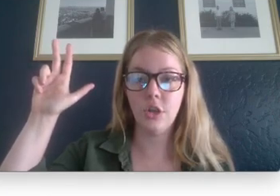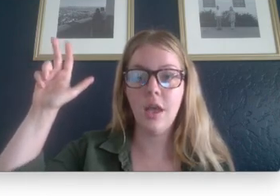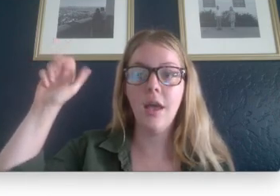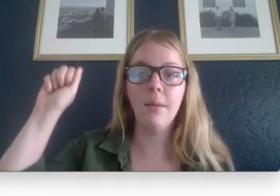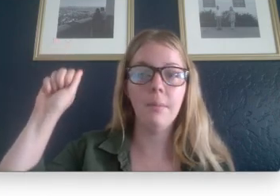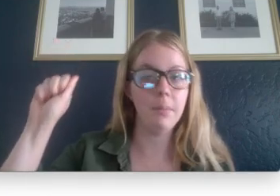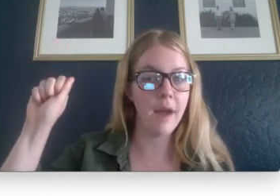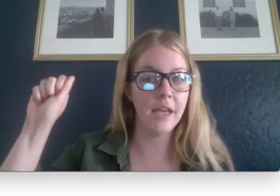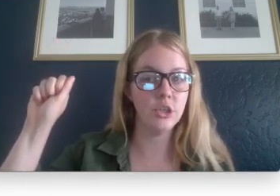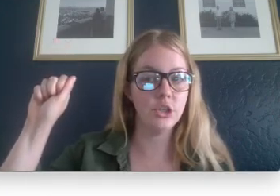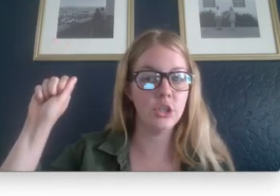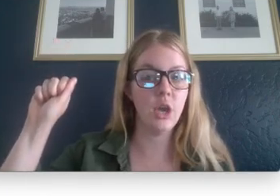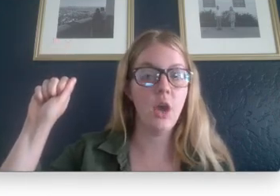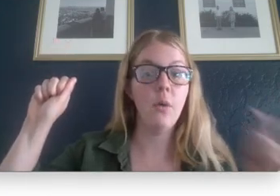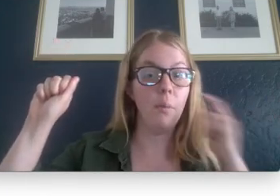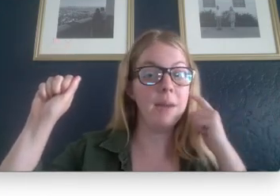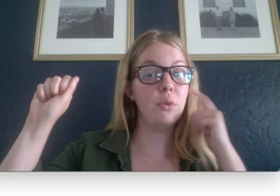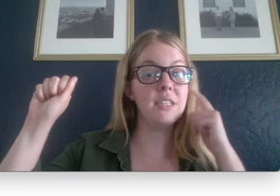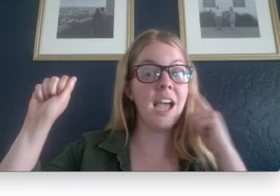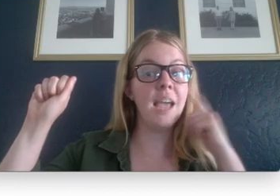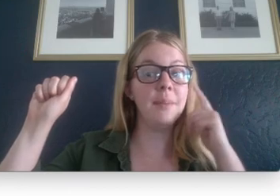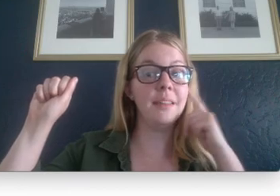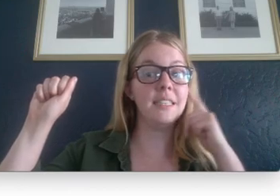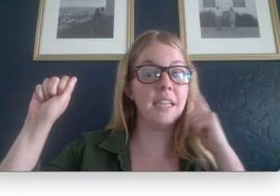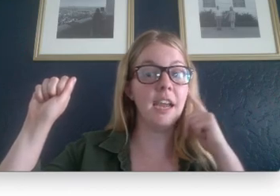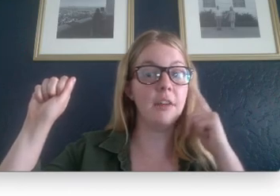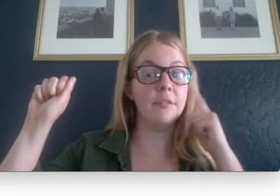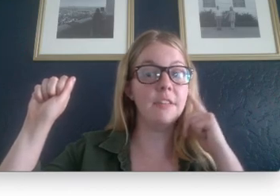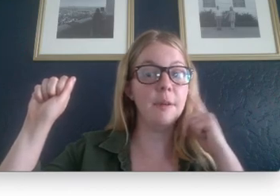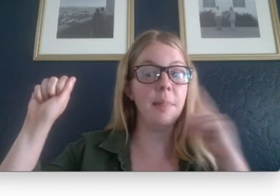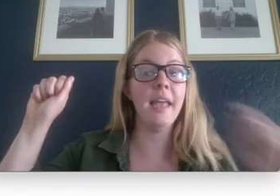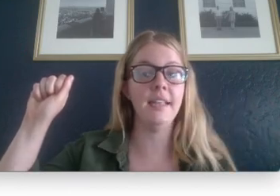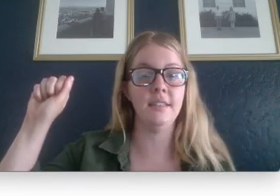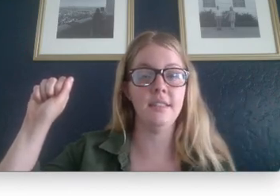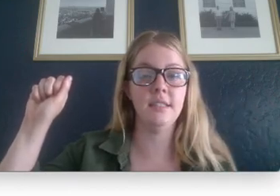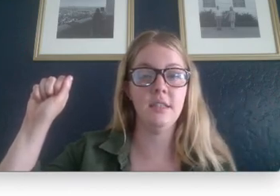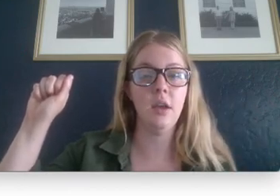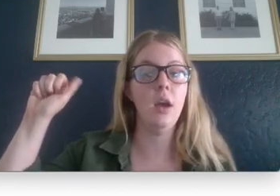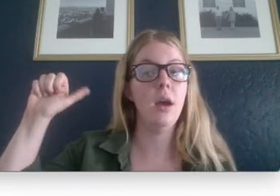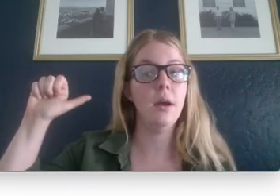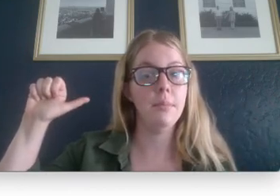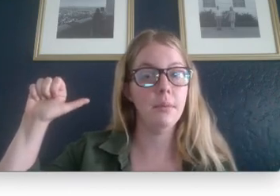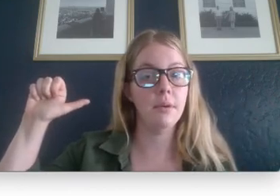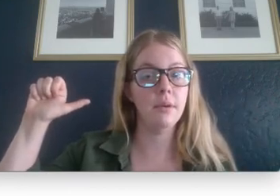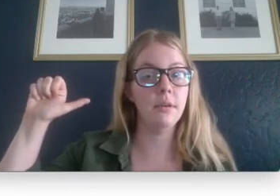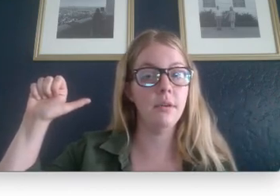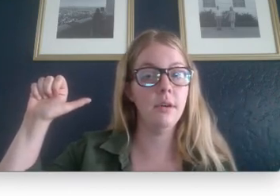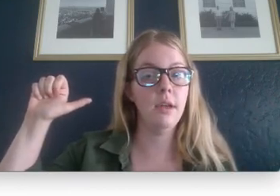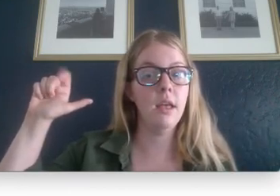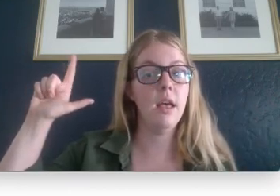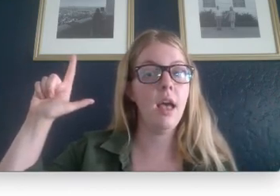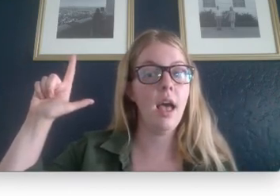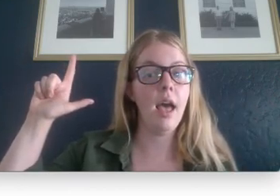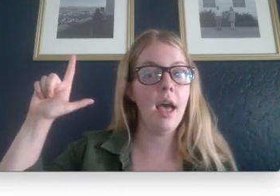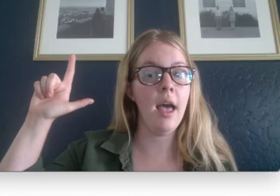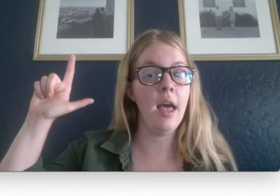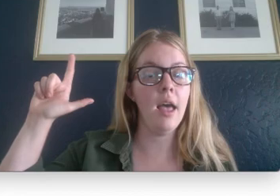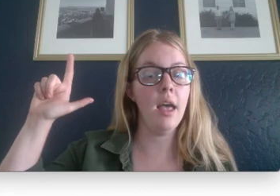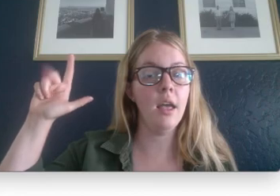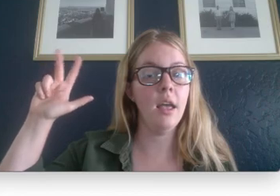Sh. Brush. One more time and listen carefully for blends. Brr.